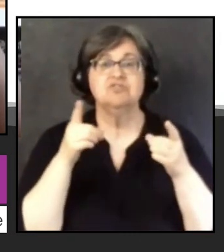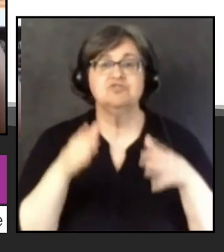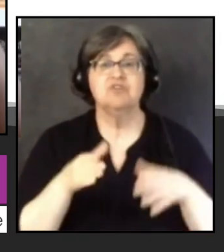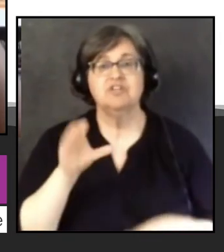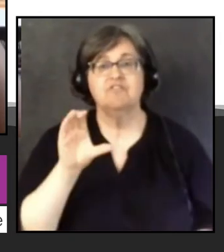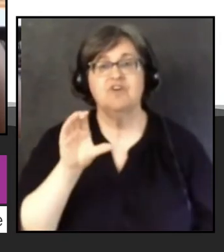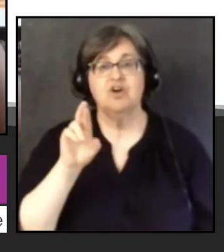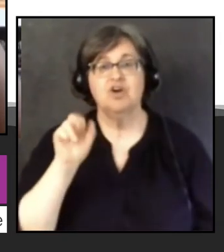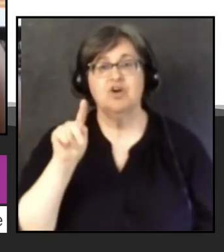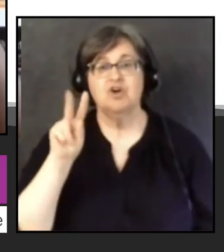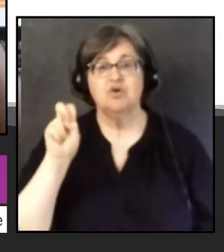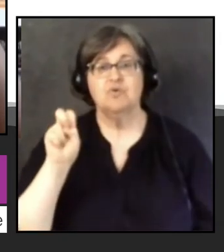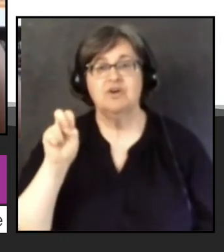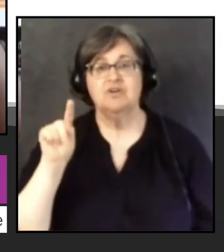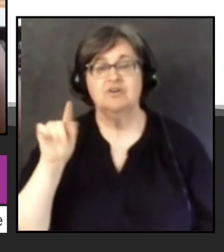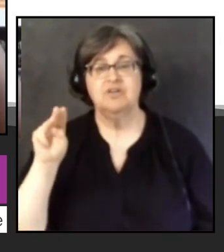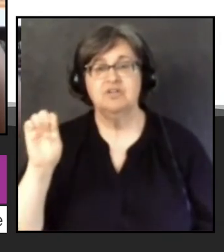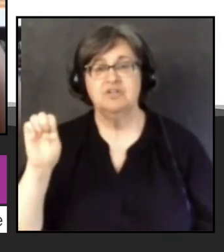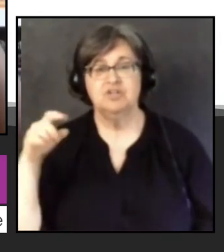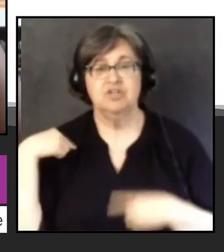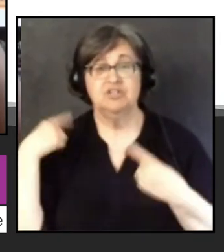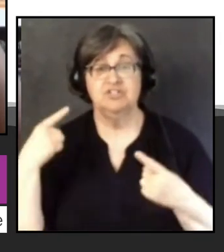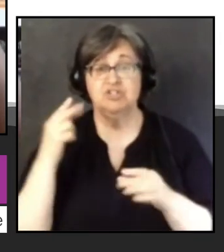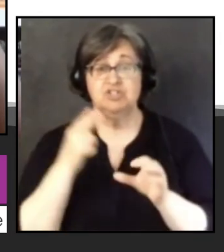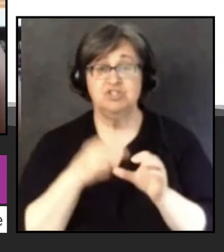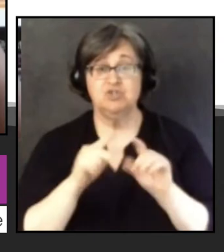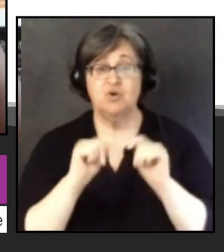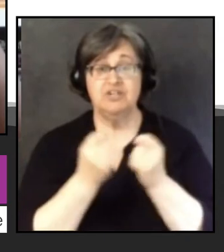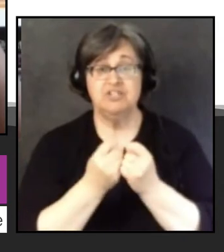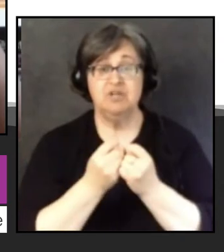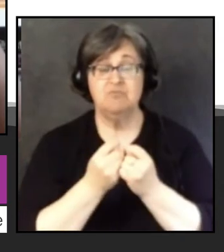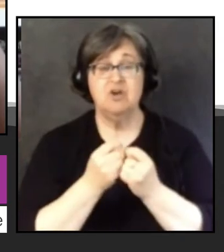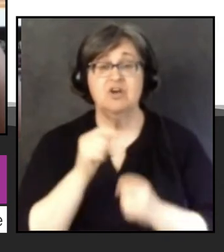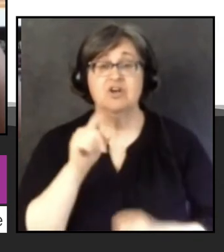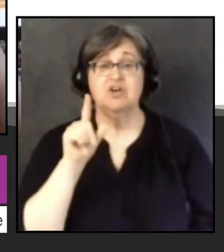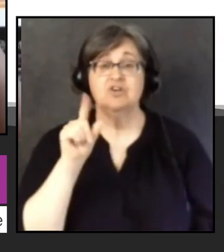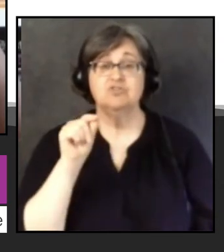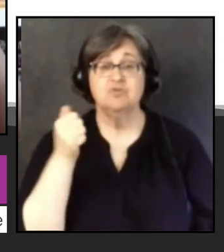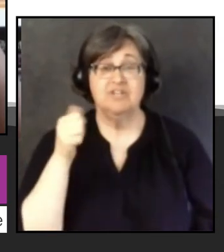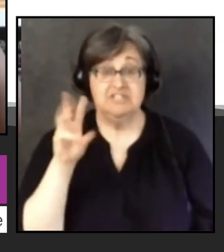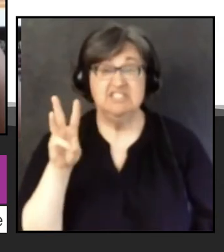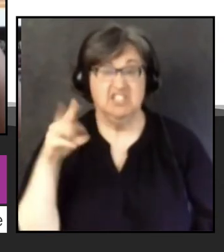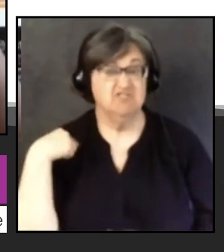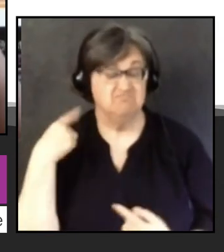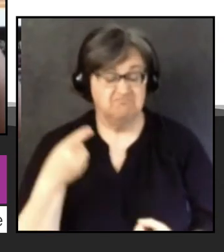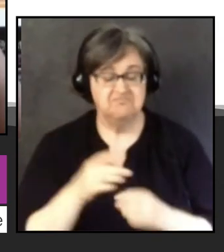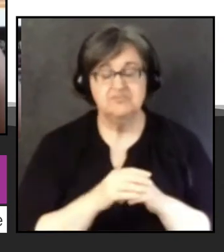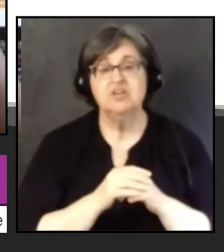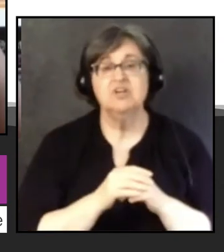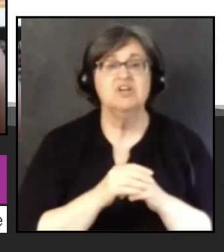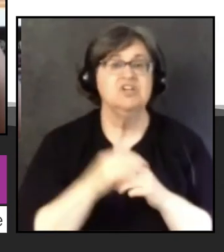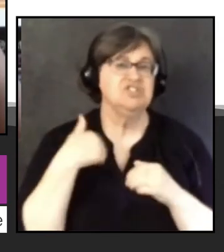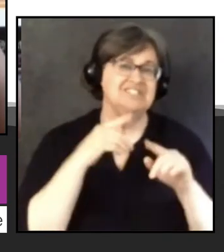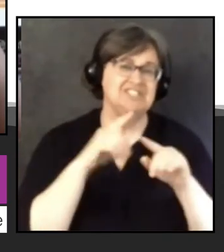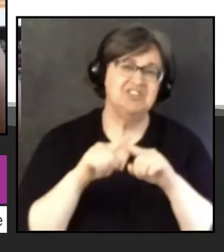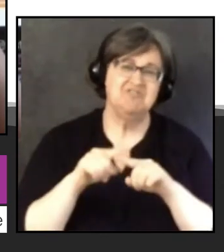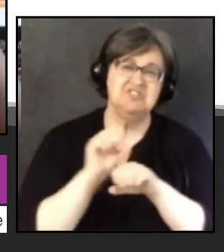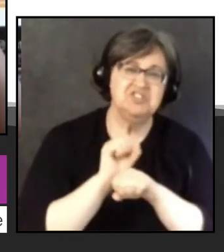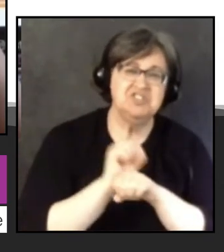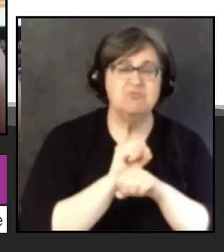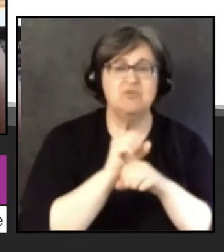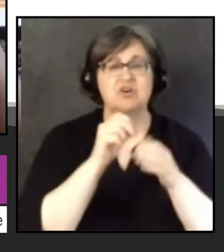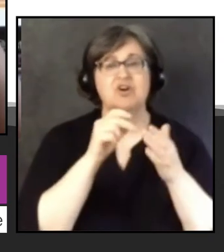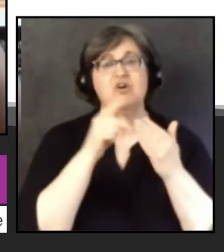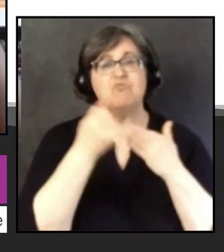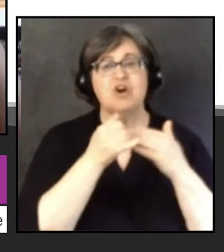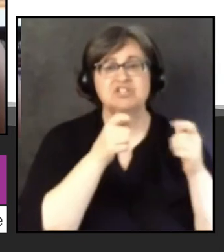Time. Since joining the team in 2016, she has held numerous roles, including project manager to